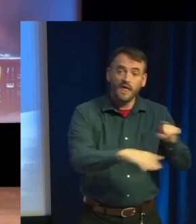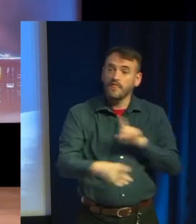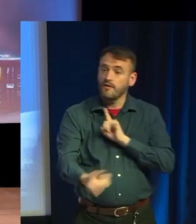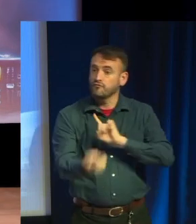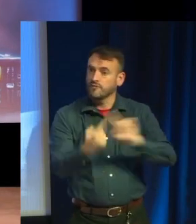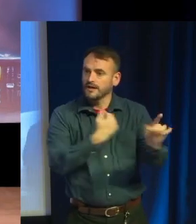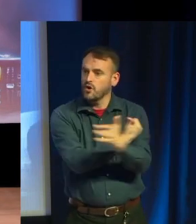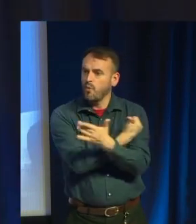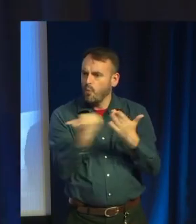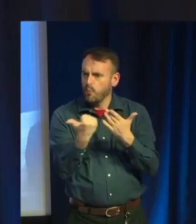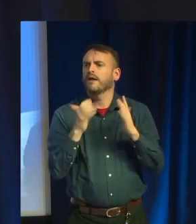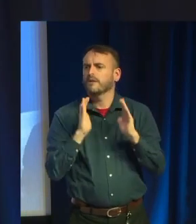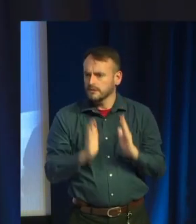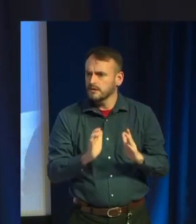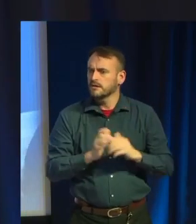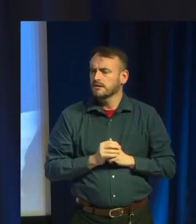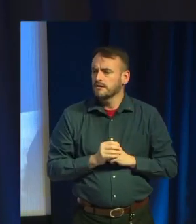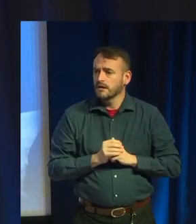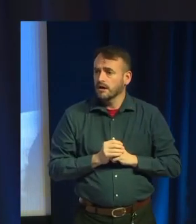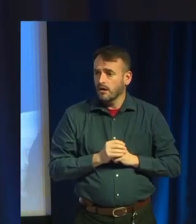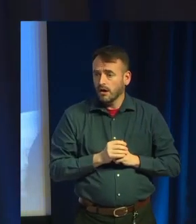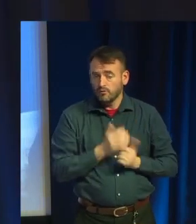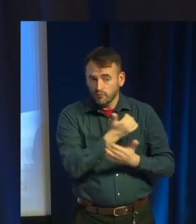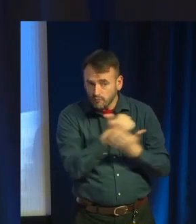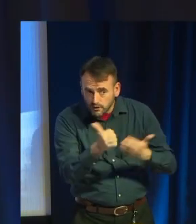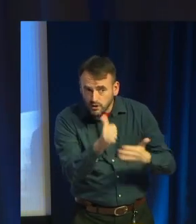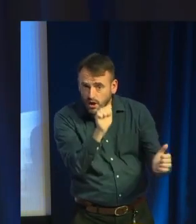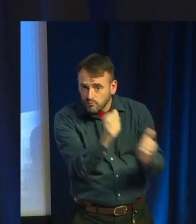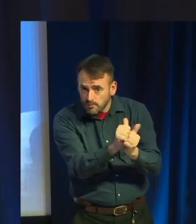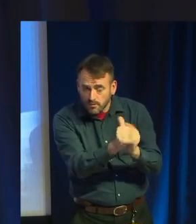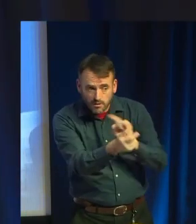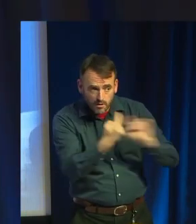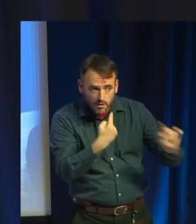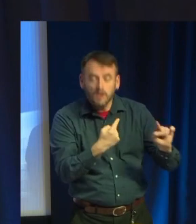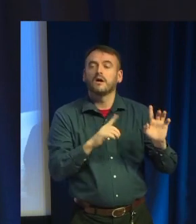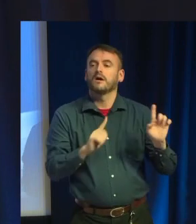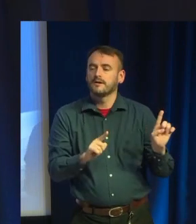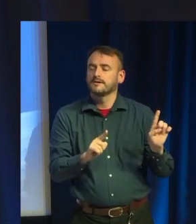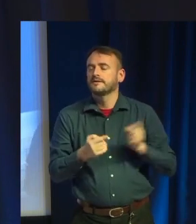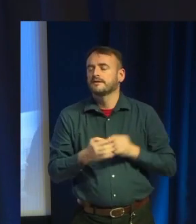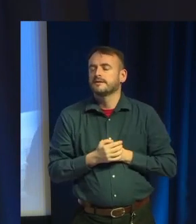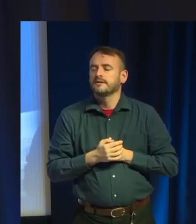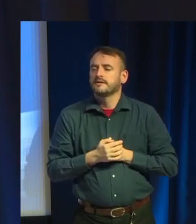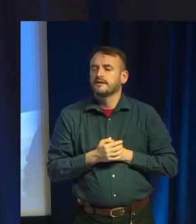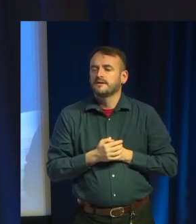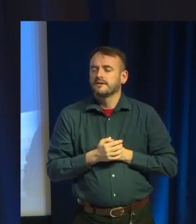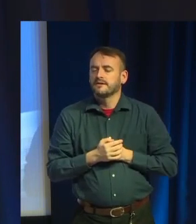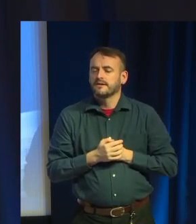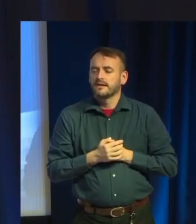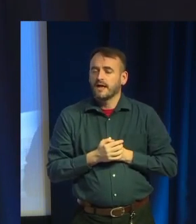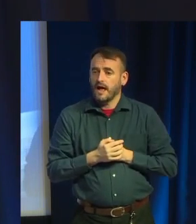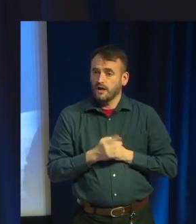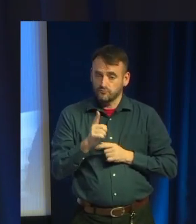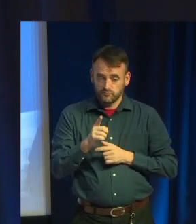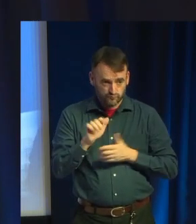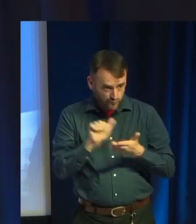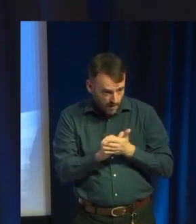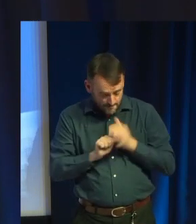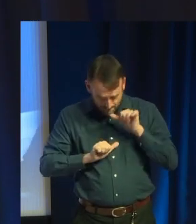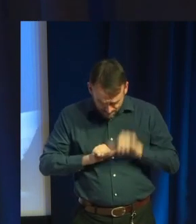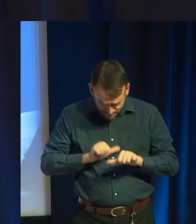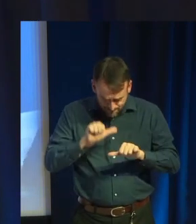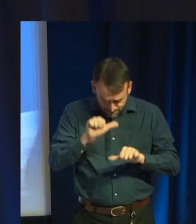not correct, you still will get a reaction. And if you do the right things and